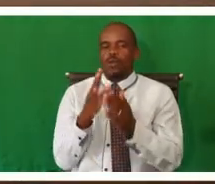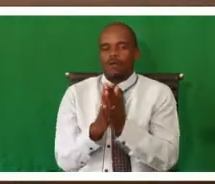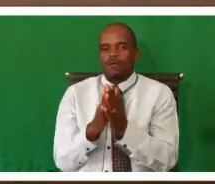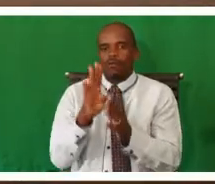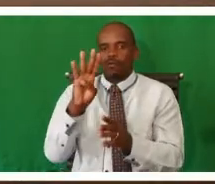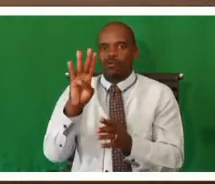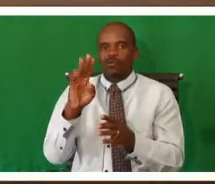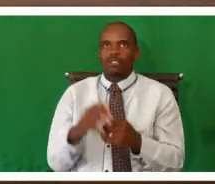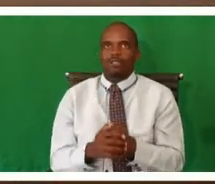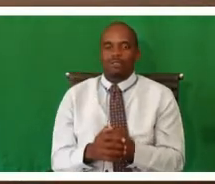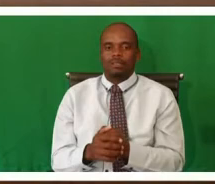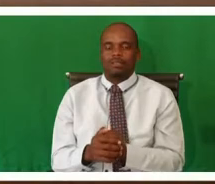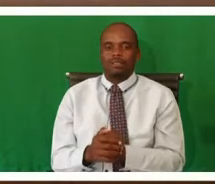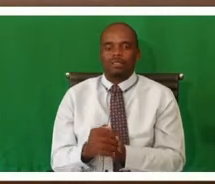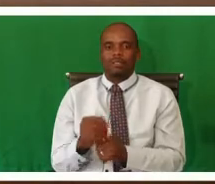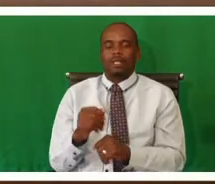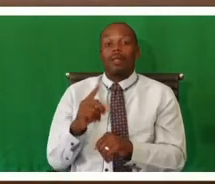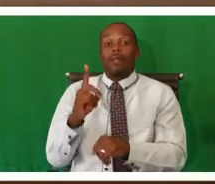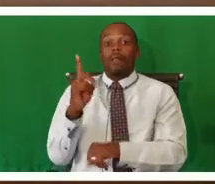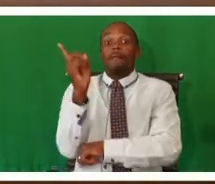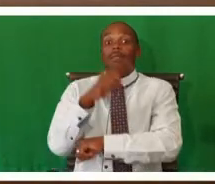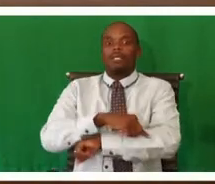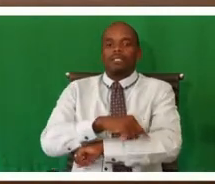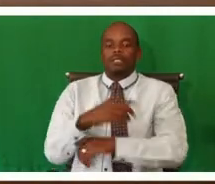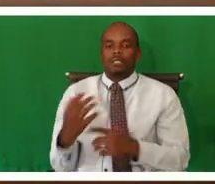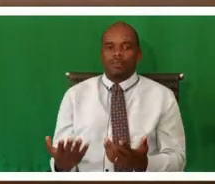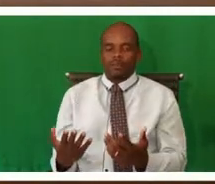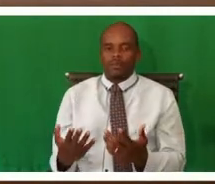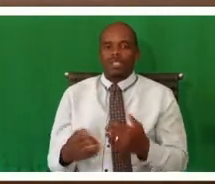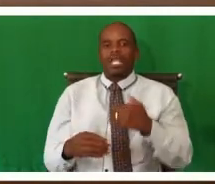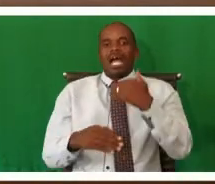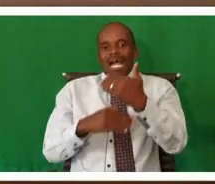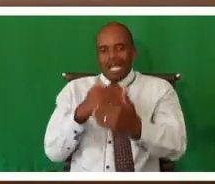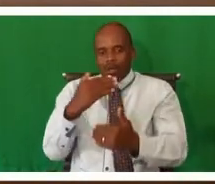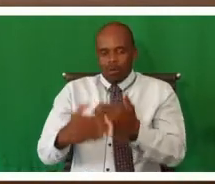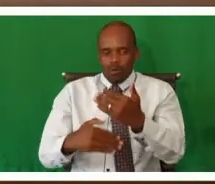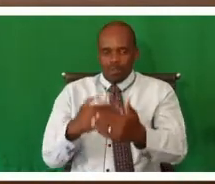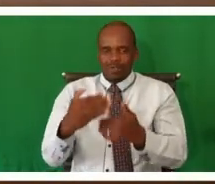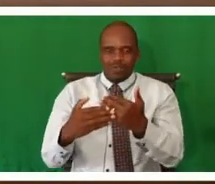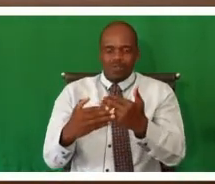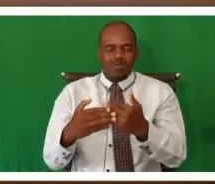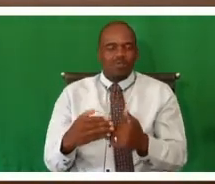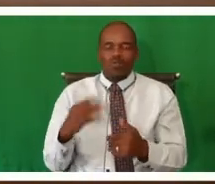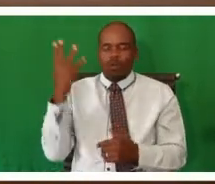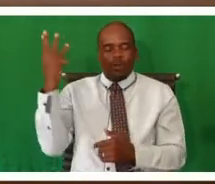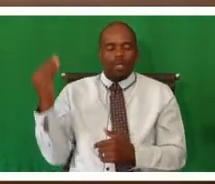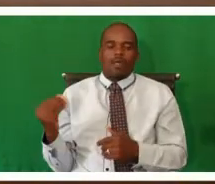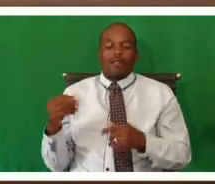vaccination per day. As we continue with the rollout, we have now